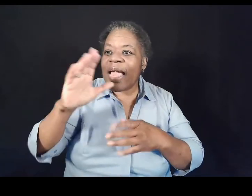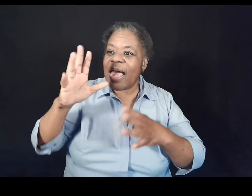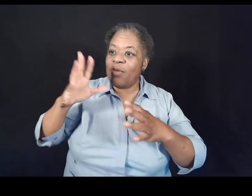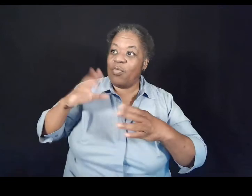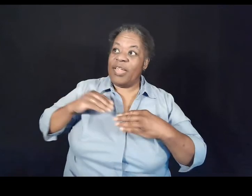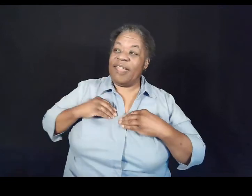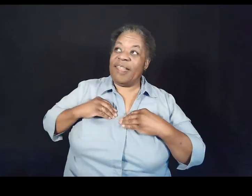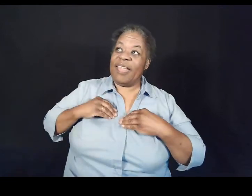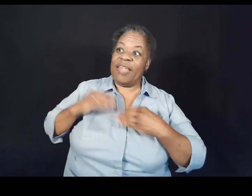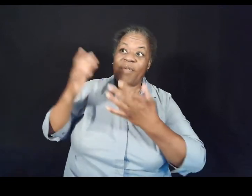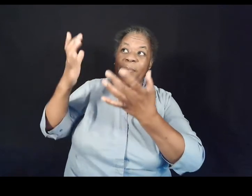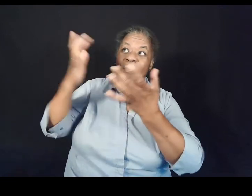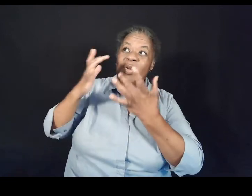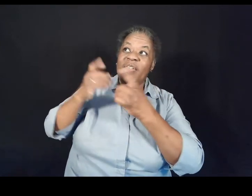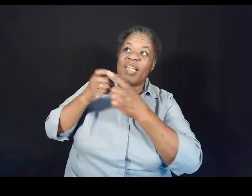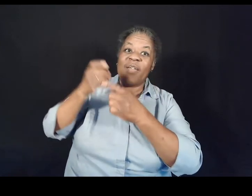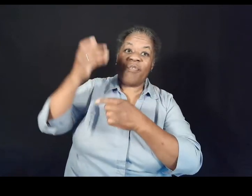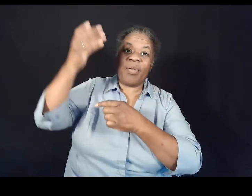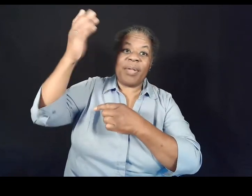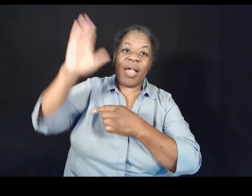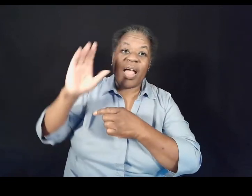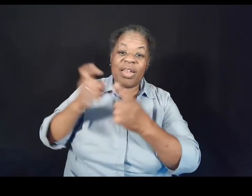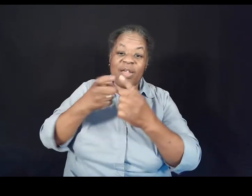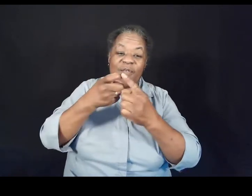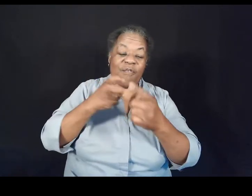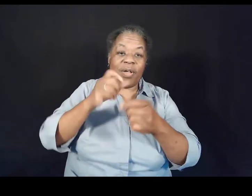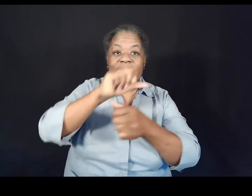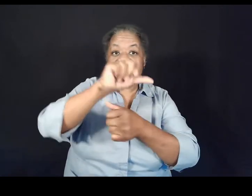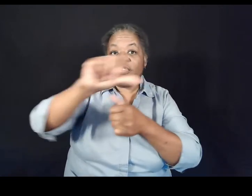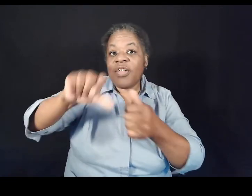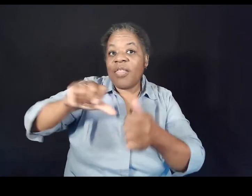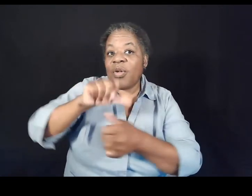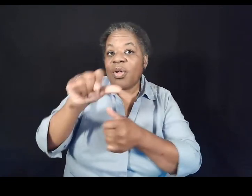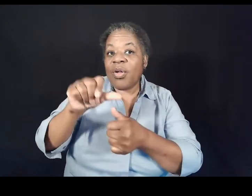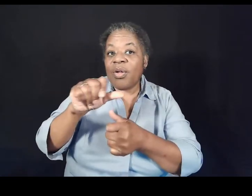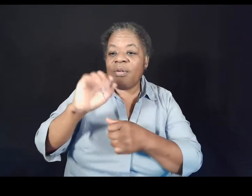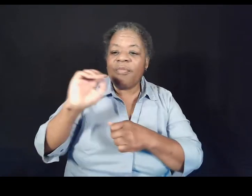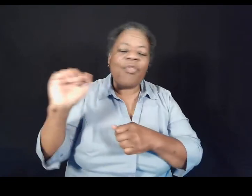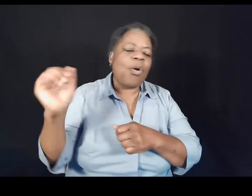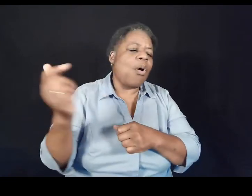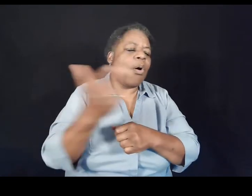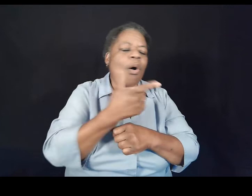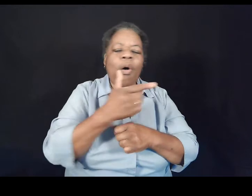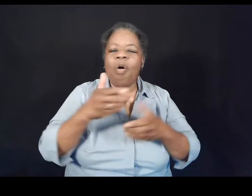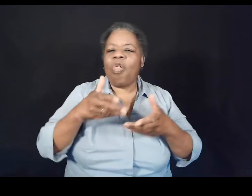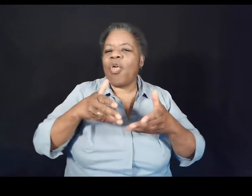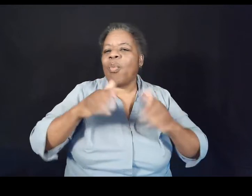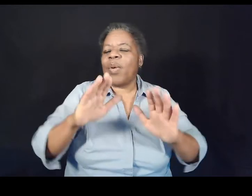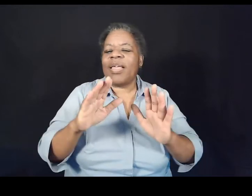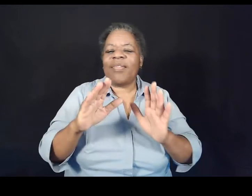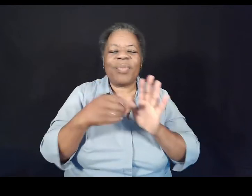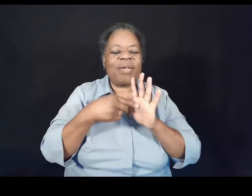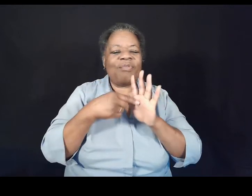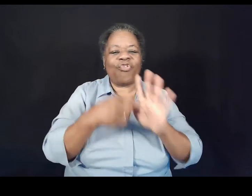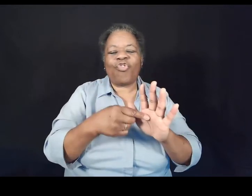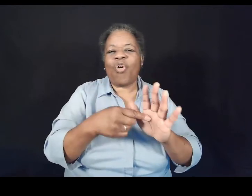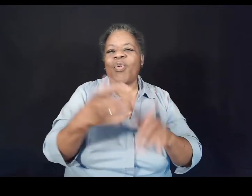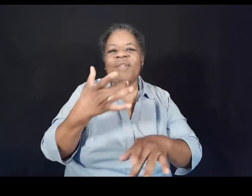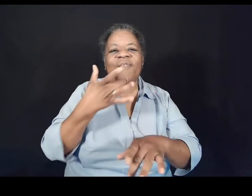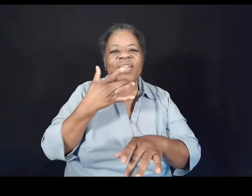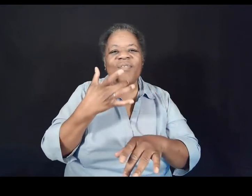from God and from one another for all the ways we have shown favoritism